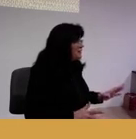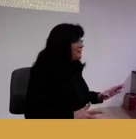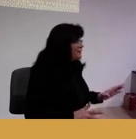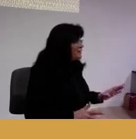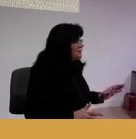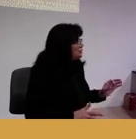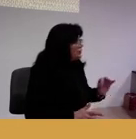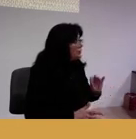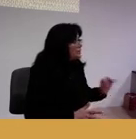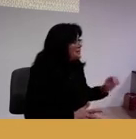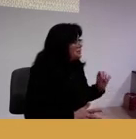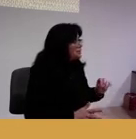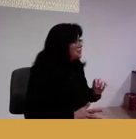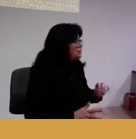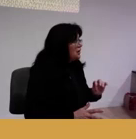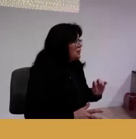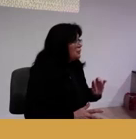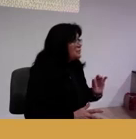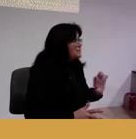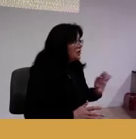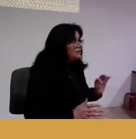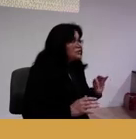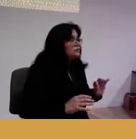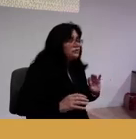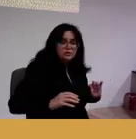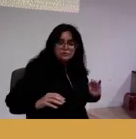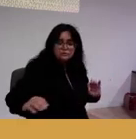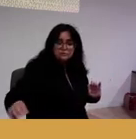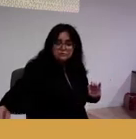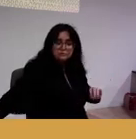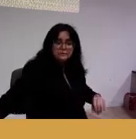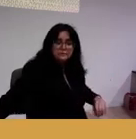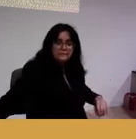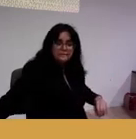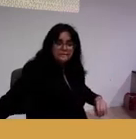way. So on my next slide, I want to be slightly controversial.